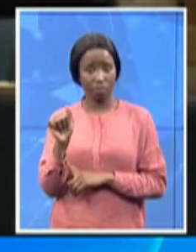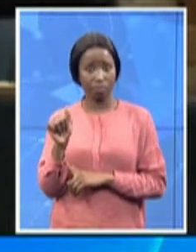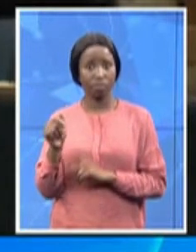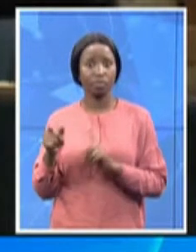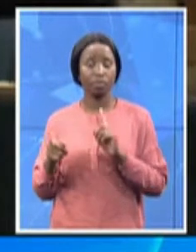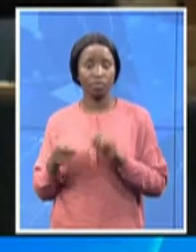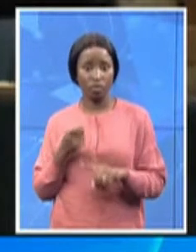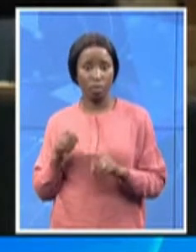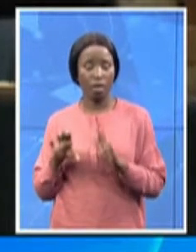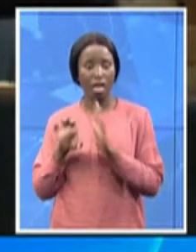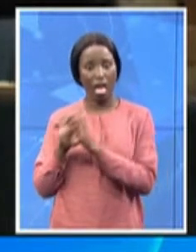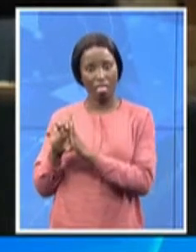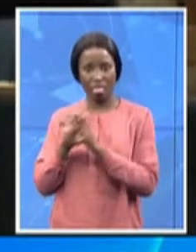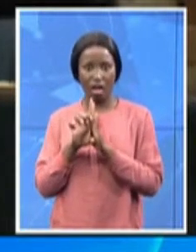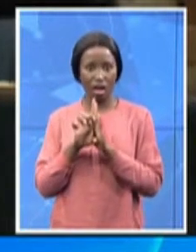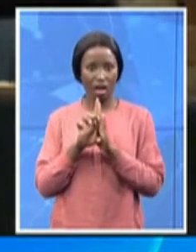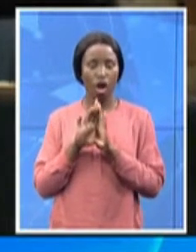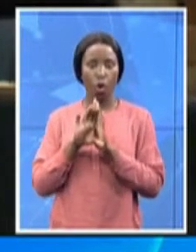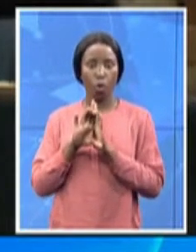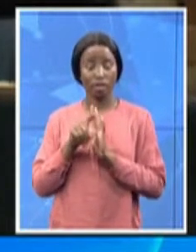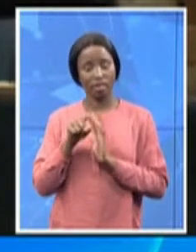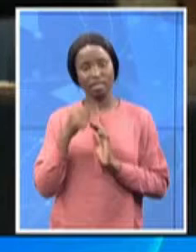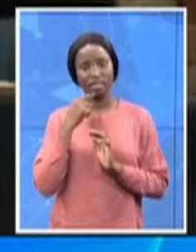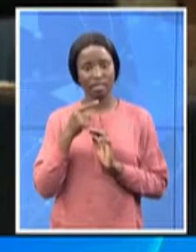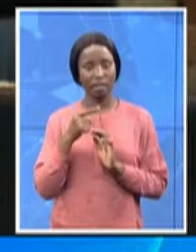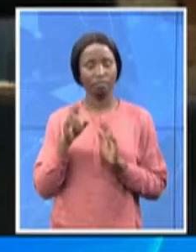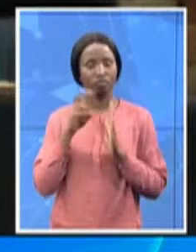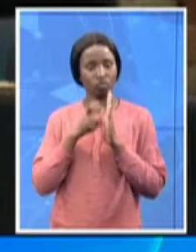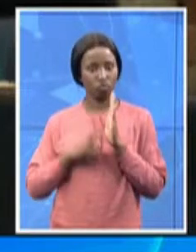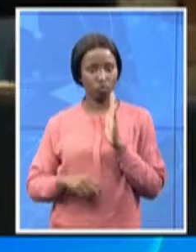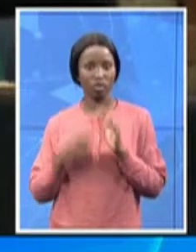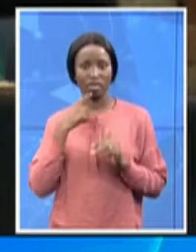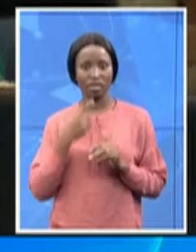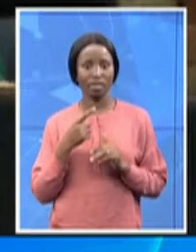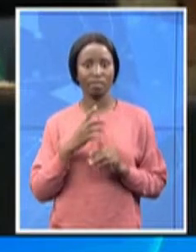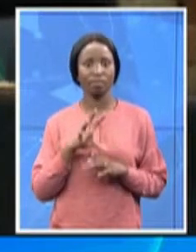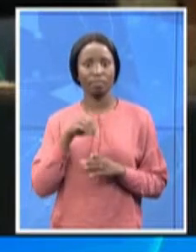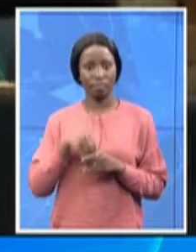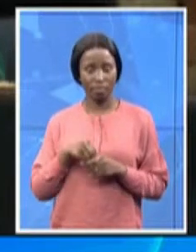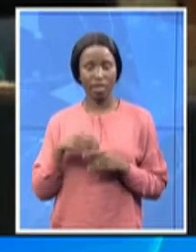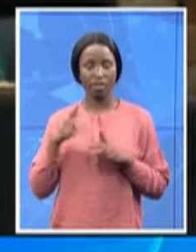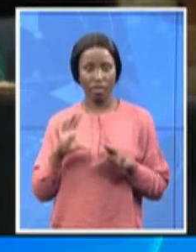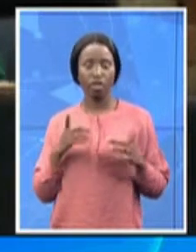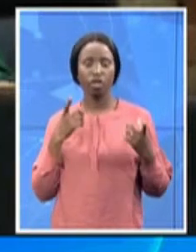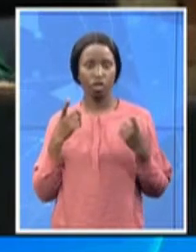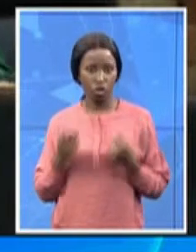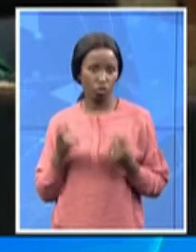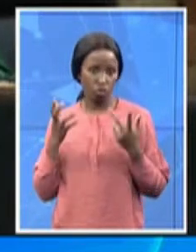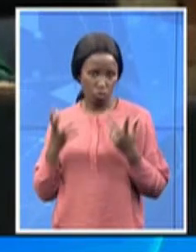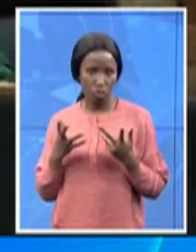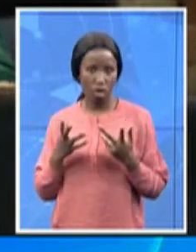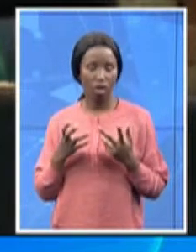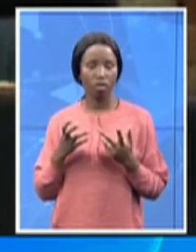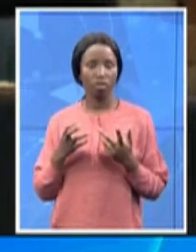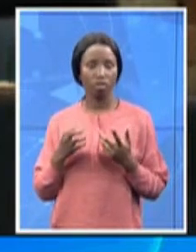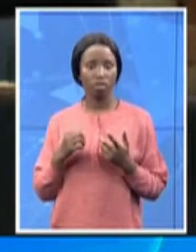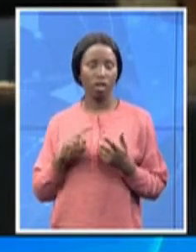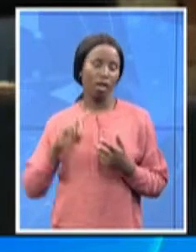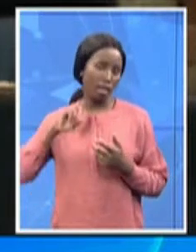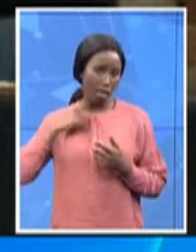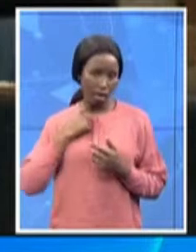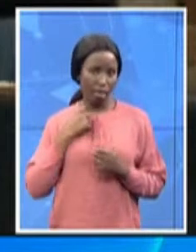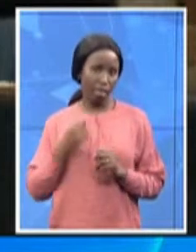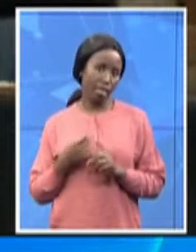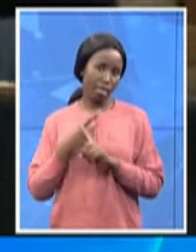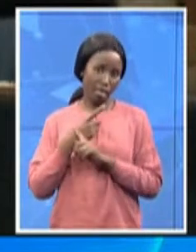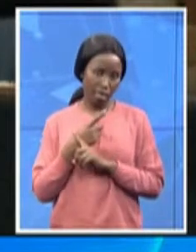which includes deliberate and inadvertent misleading of the legislature, close quote.